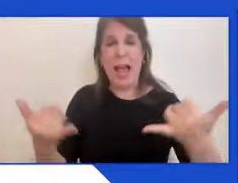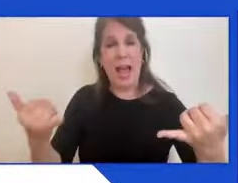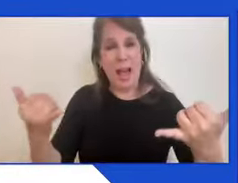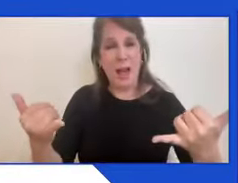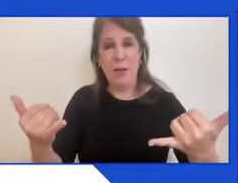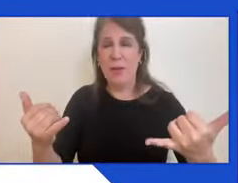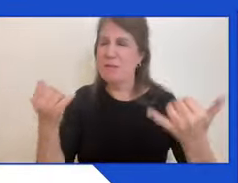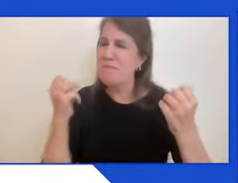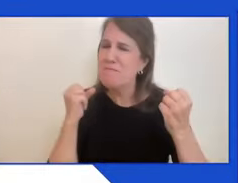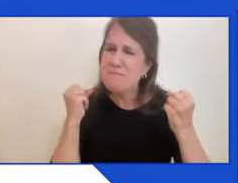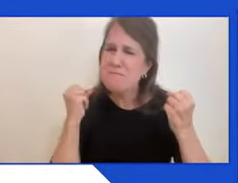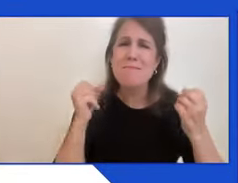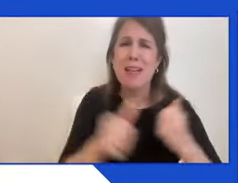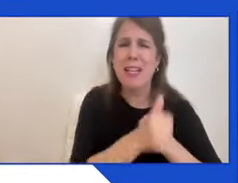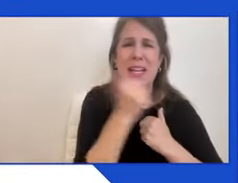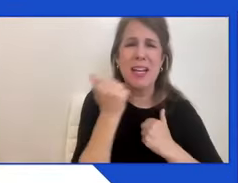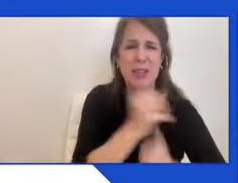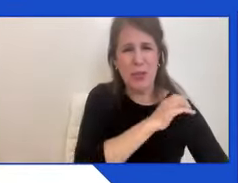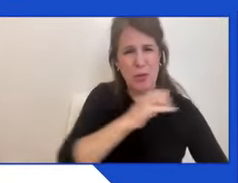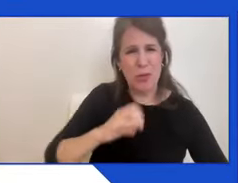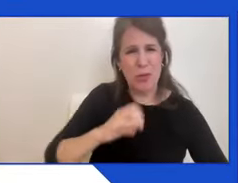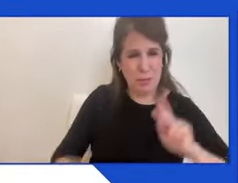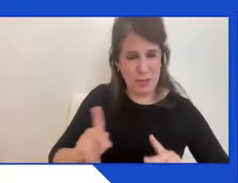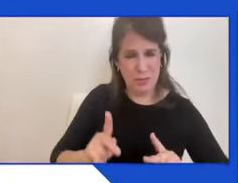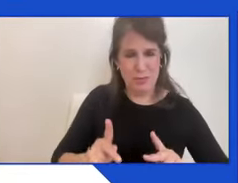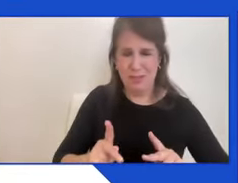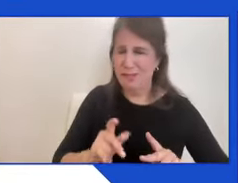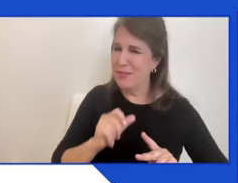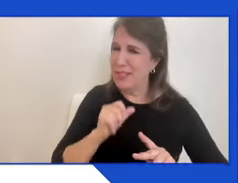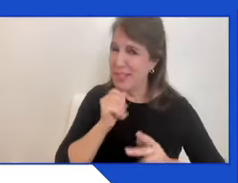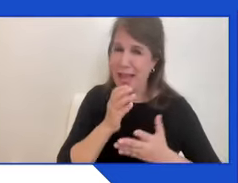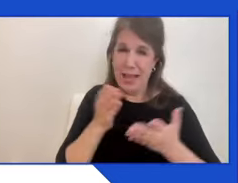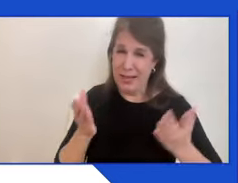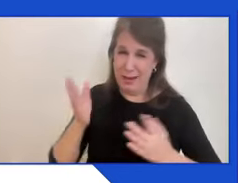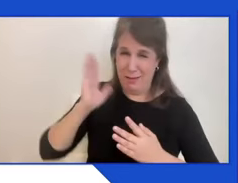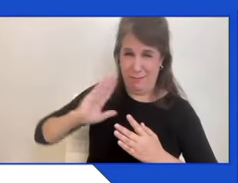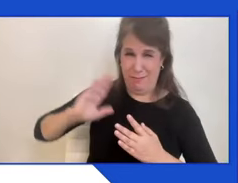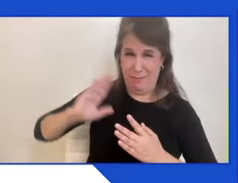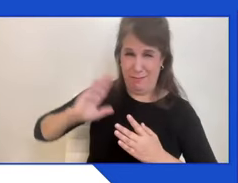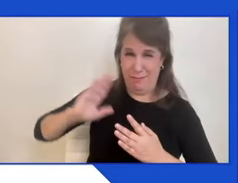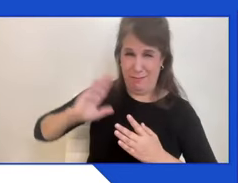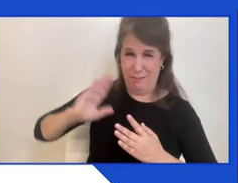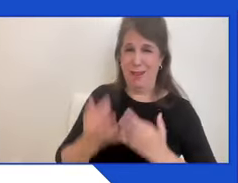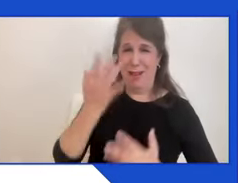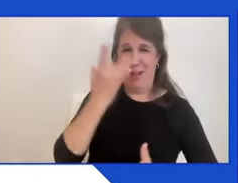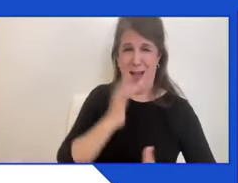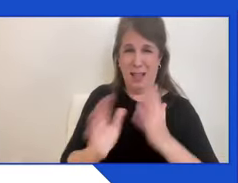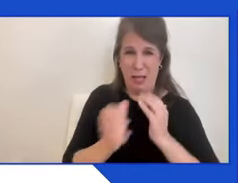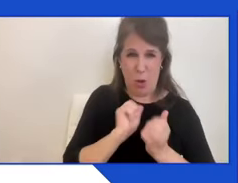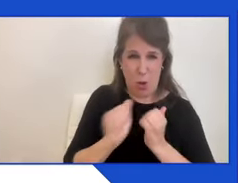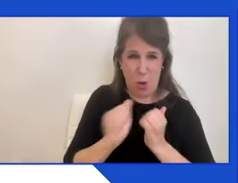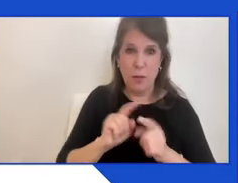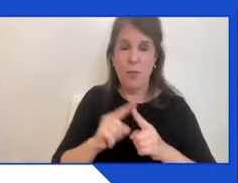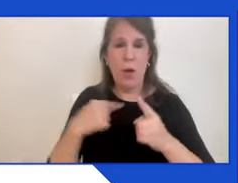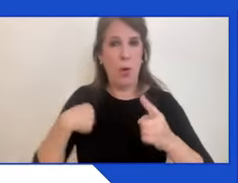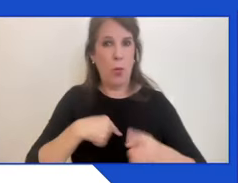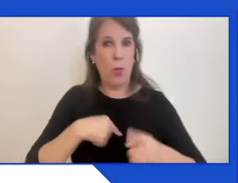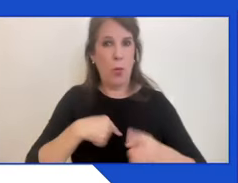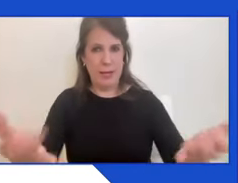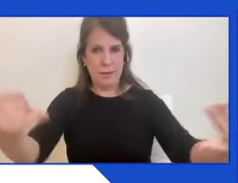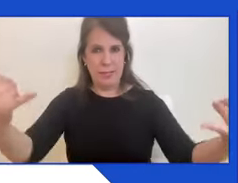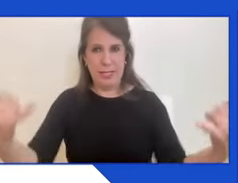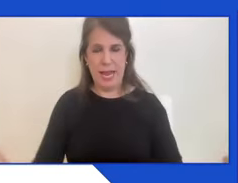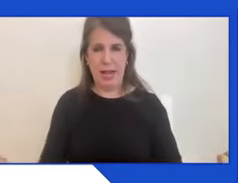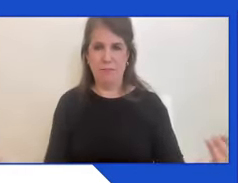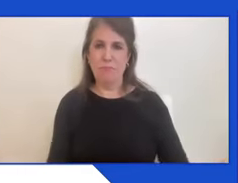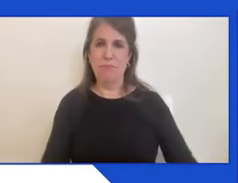Christians were not here during the Holocaust, but we're here now. and we stand shoulder to shoulder with